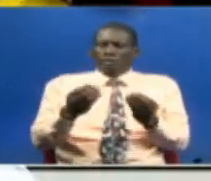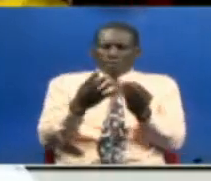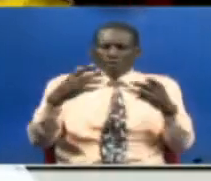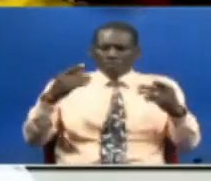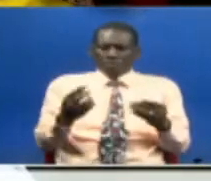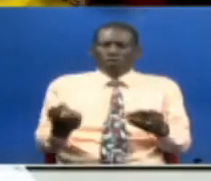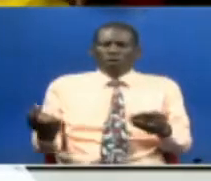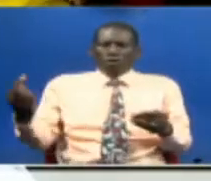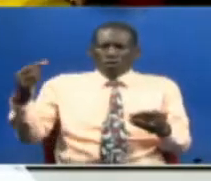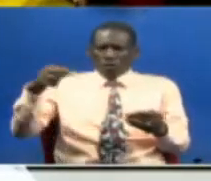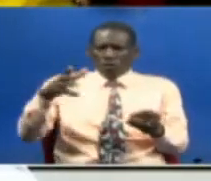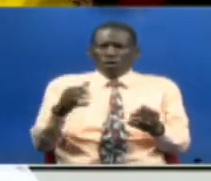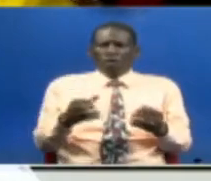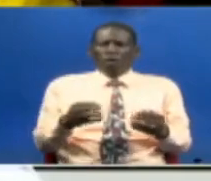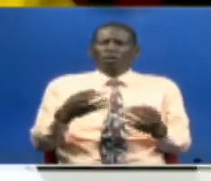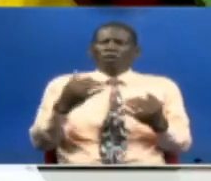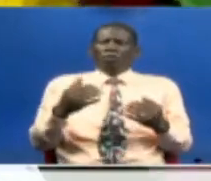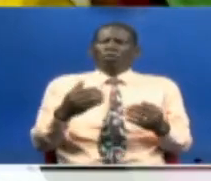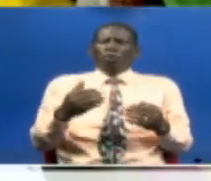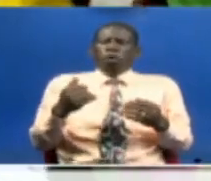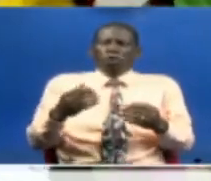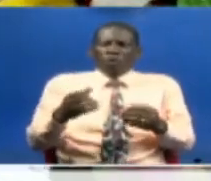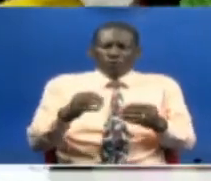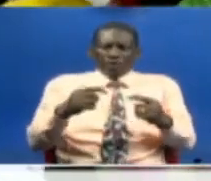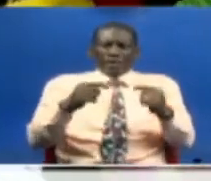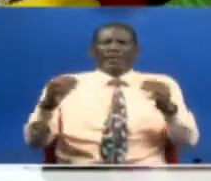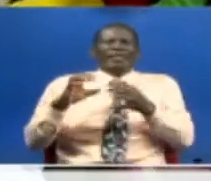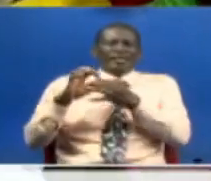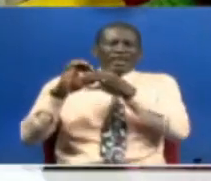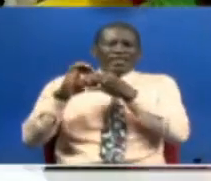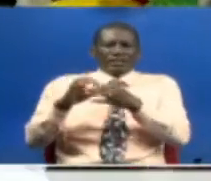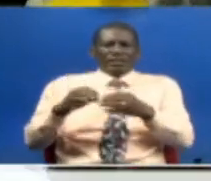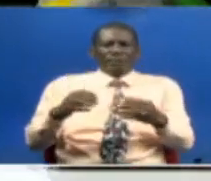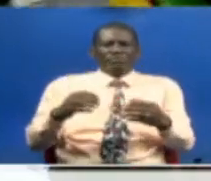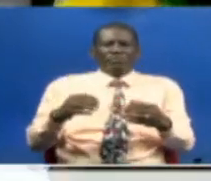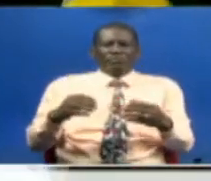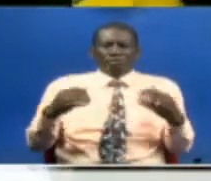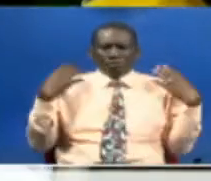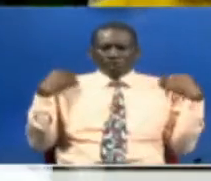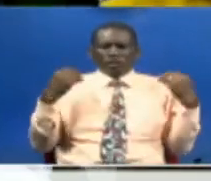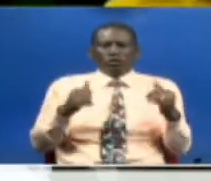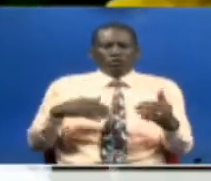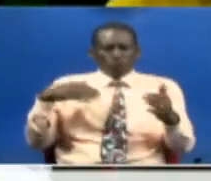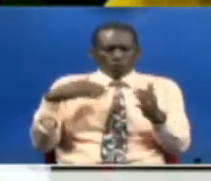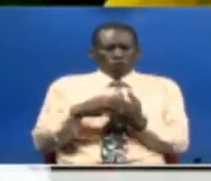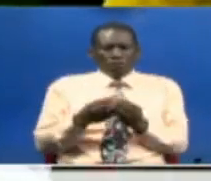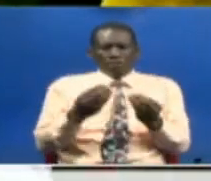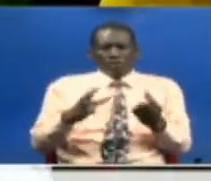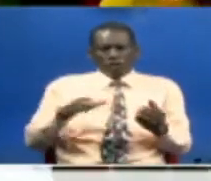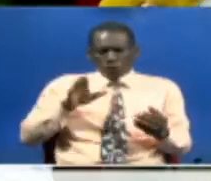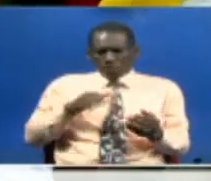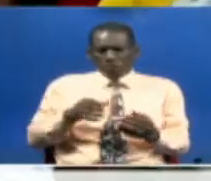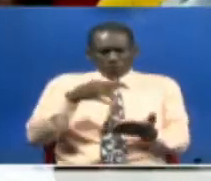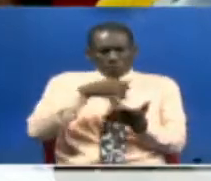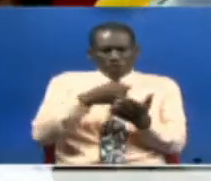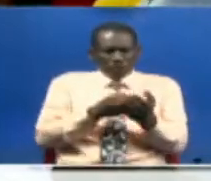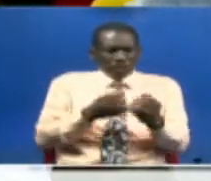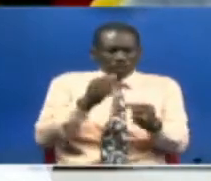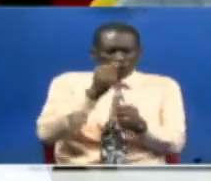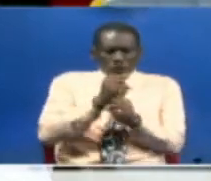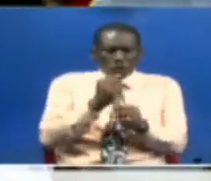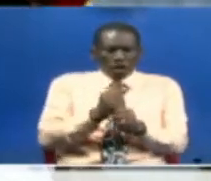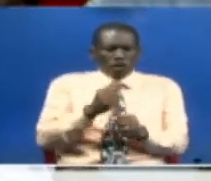defied various odds, including cultural practices which have prohibited many women from engaging in duties which some people consider to be